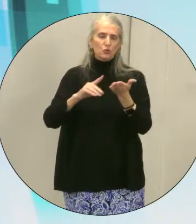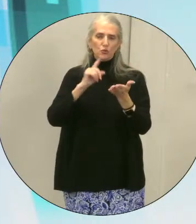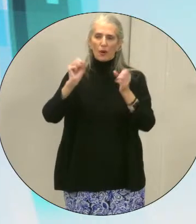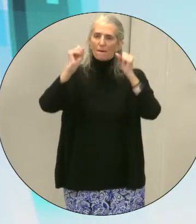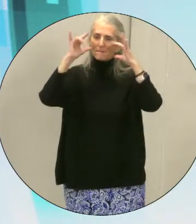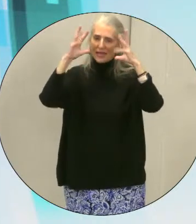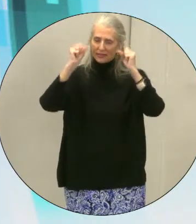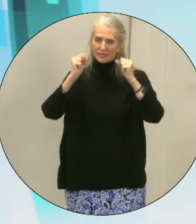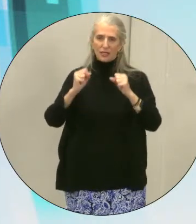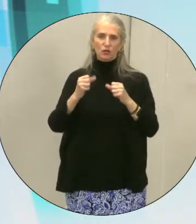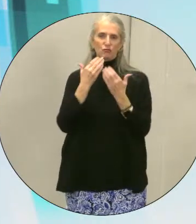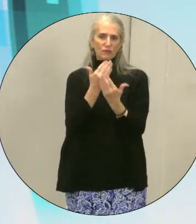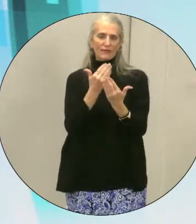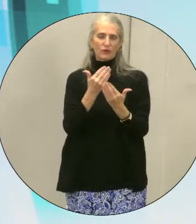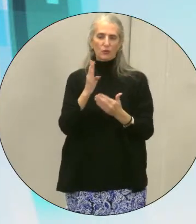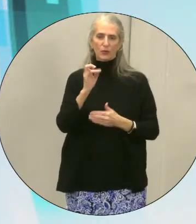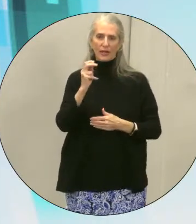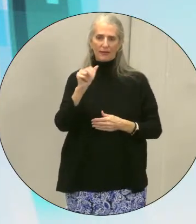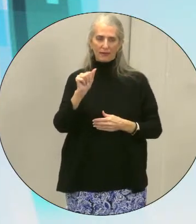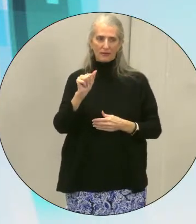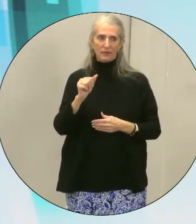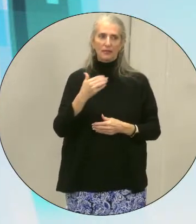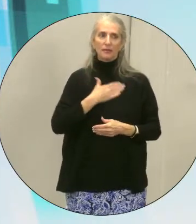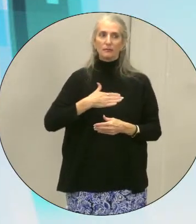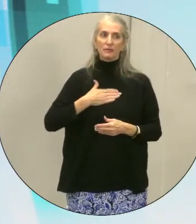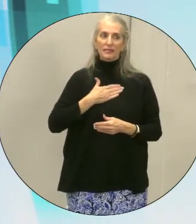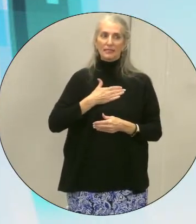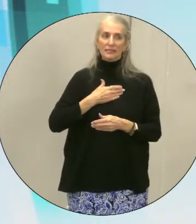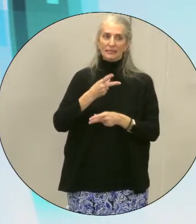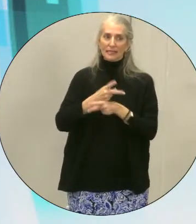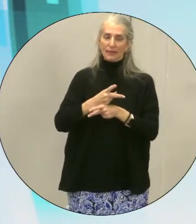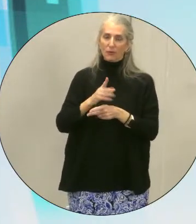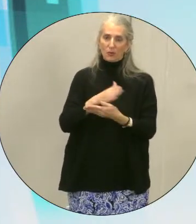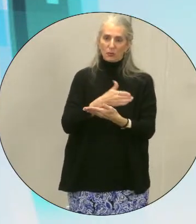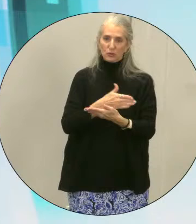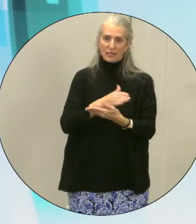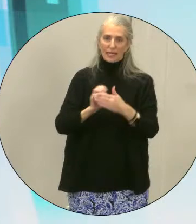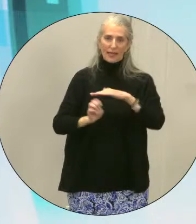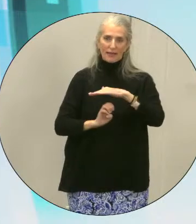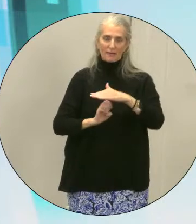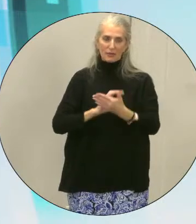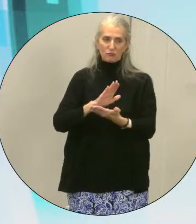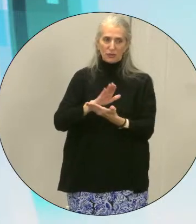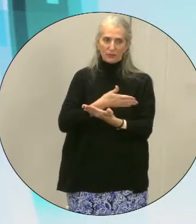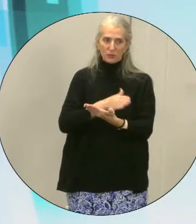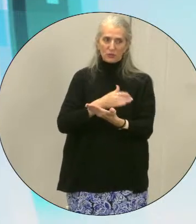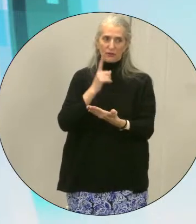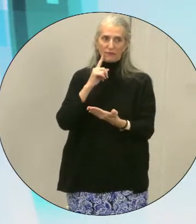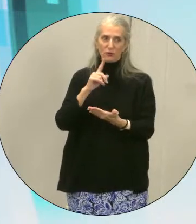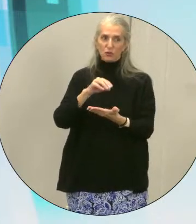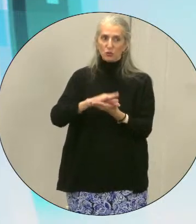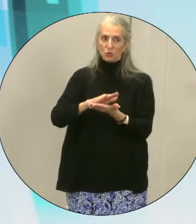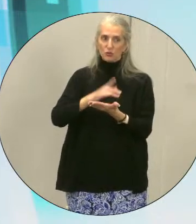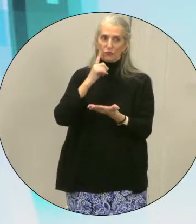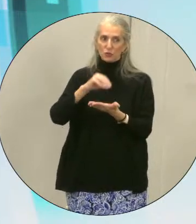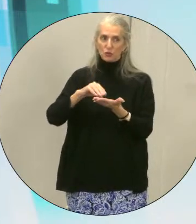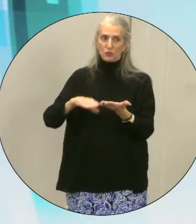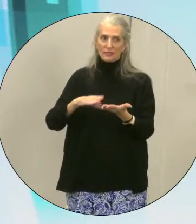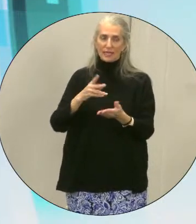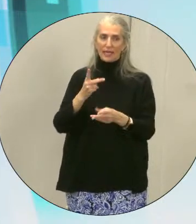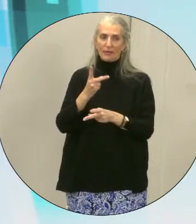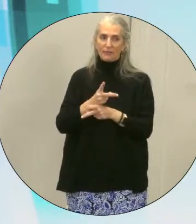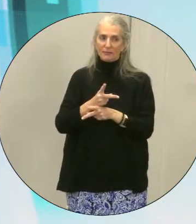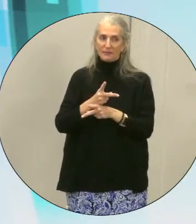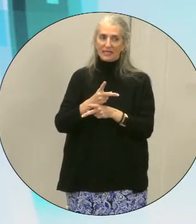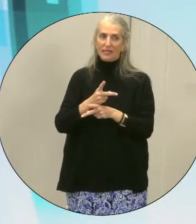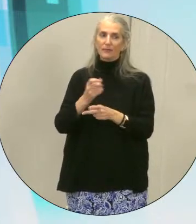Grateful, Brenda. Please save the music. Please keep our elementary music programs in our schools for students. And please keep the licensed and